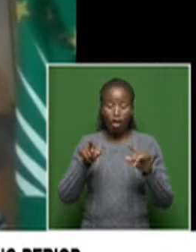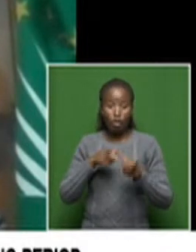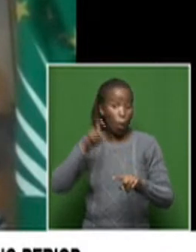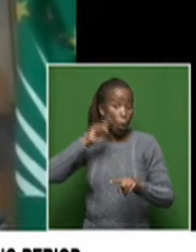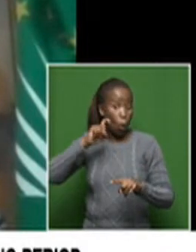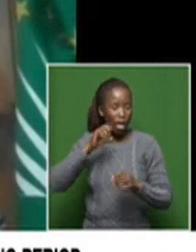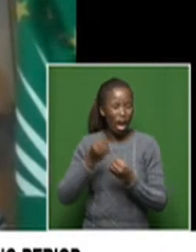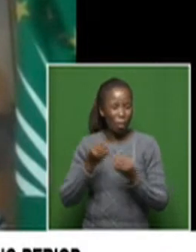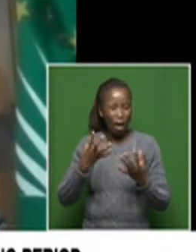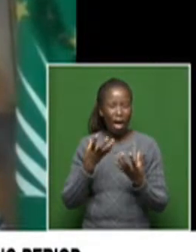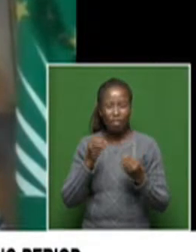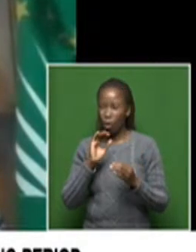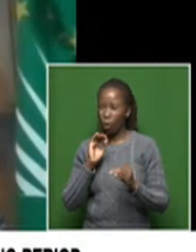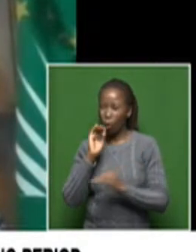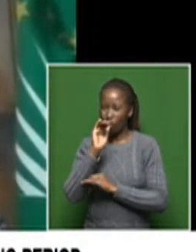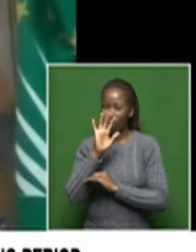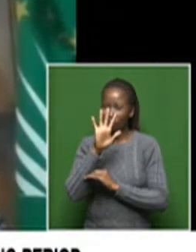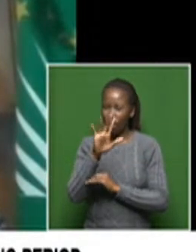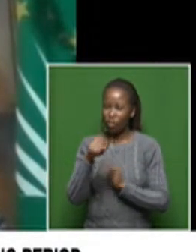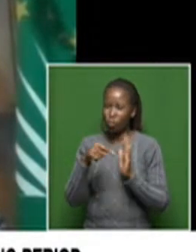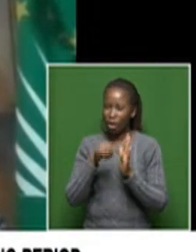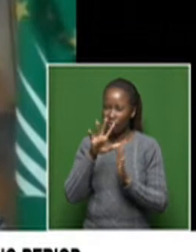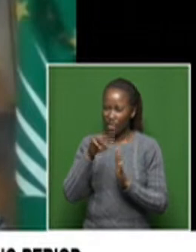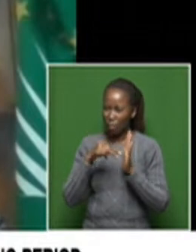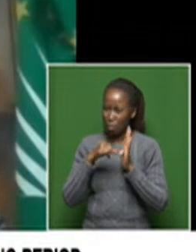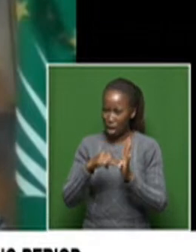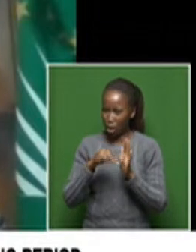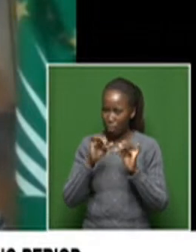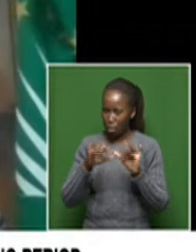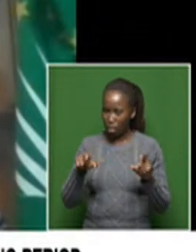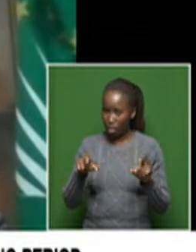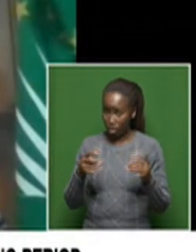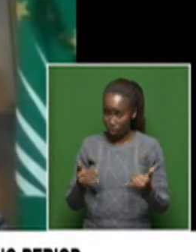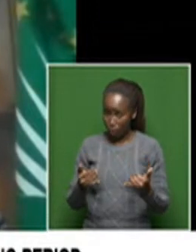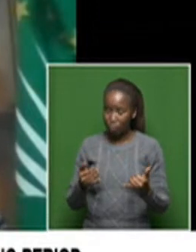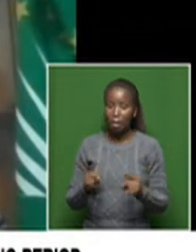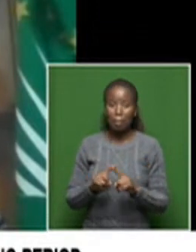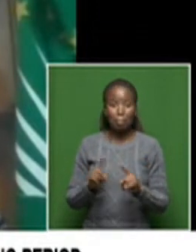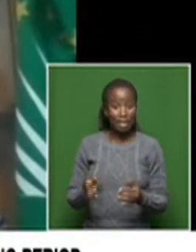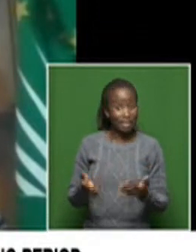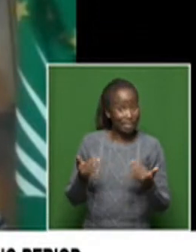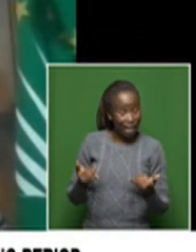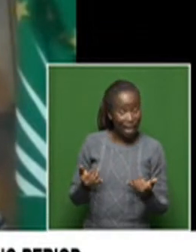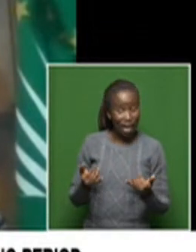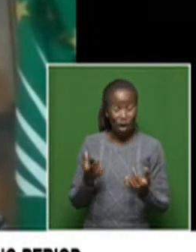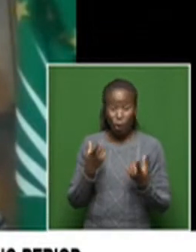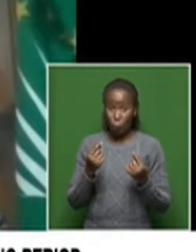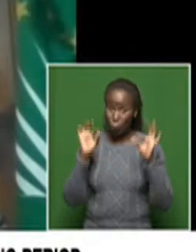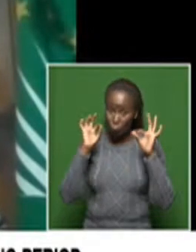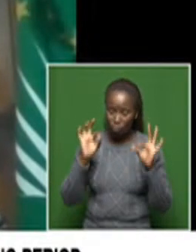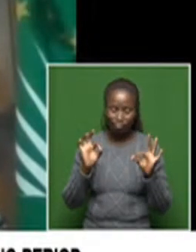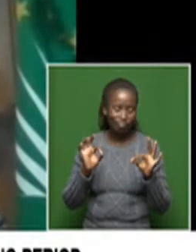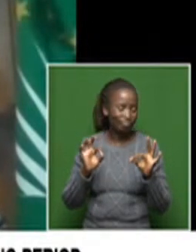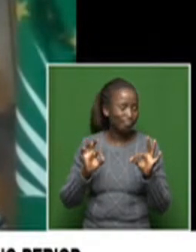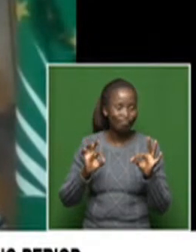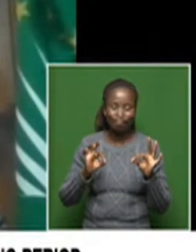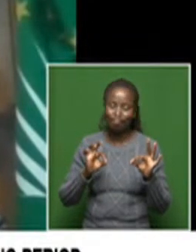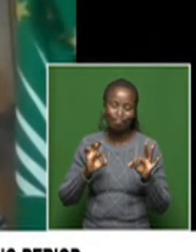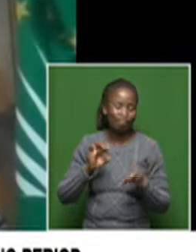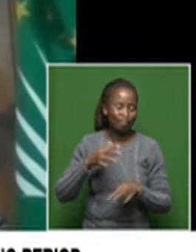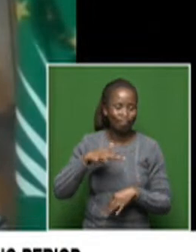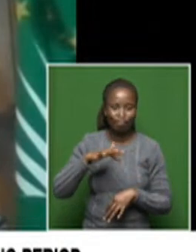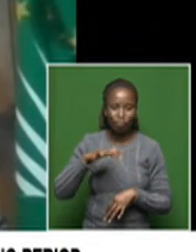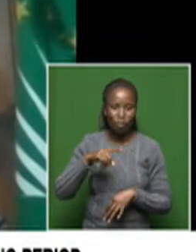more than about around 5.5 million. Currently, we are not really doing well. I must be upfront about it in terms of registration